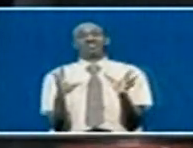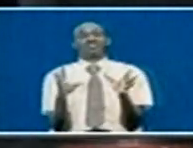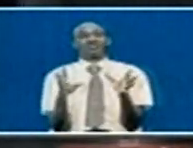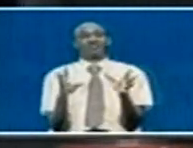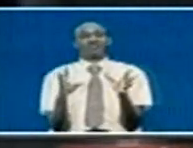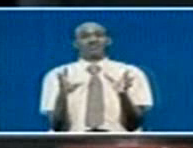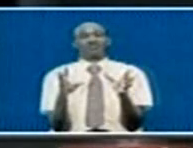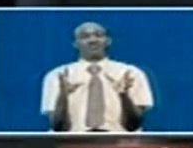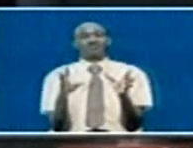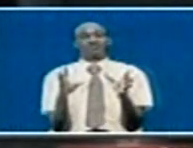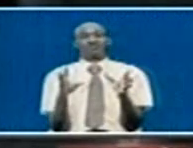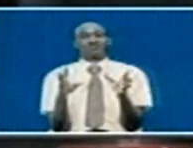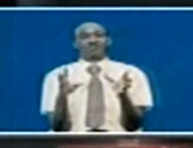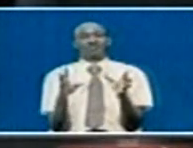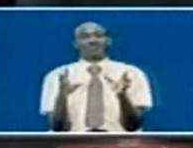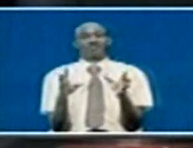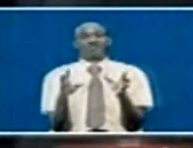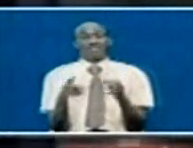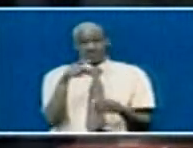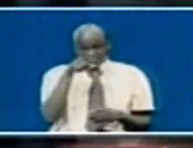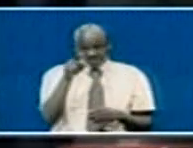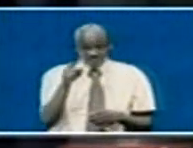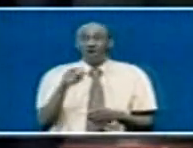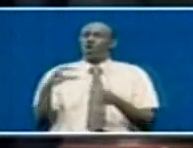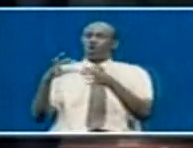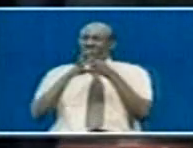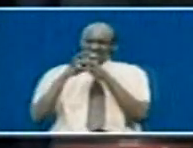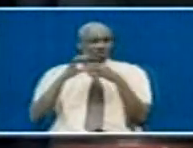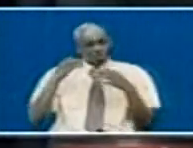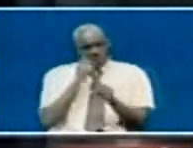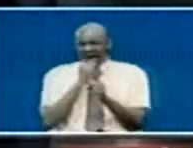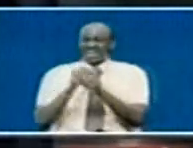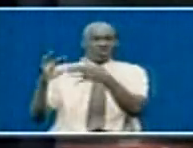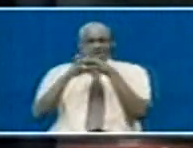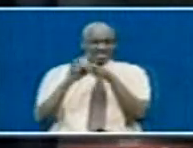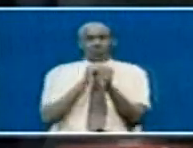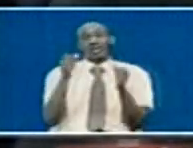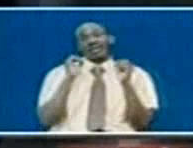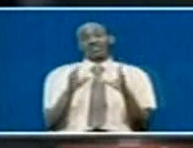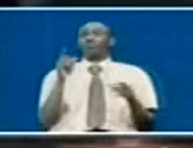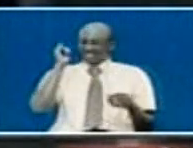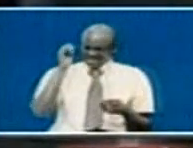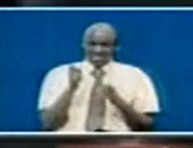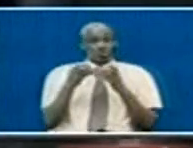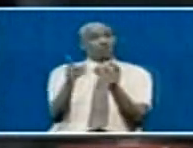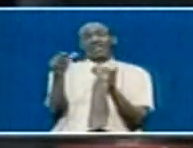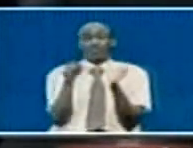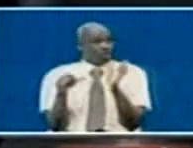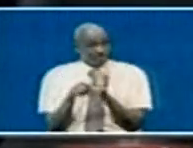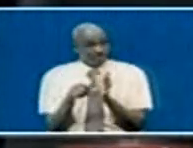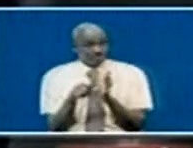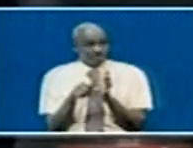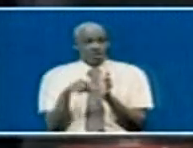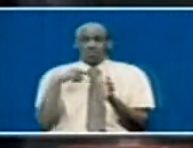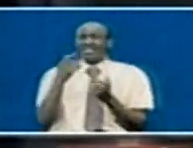They don't work in coordination. We need to overcome that. We need